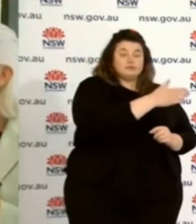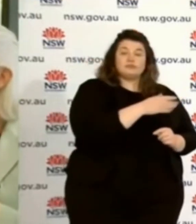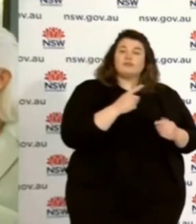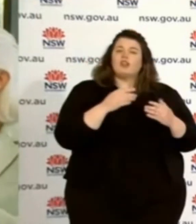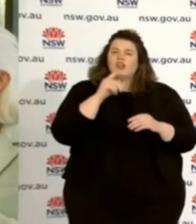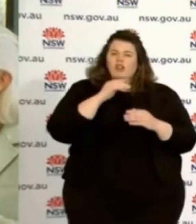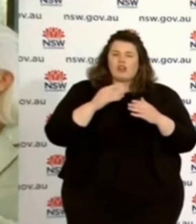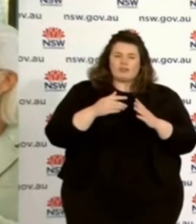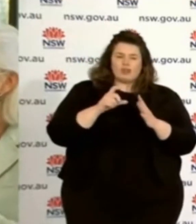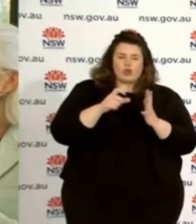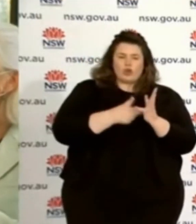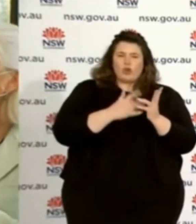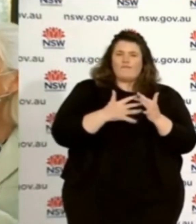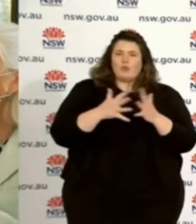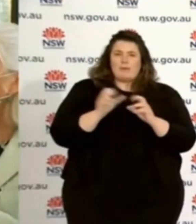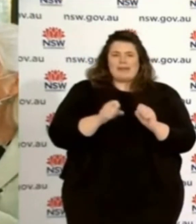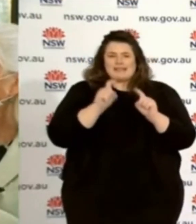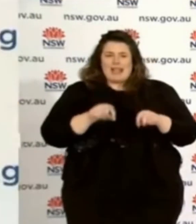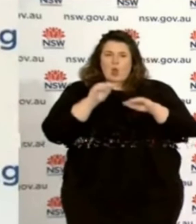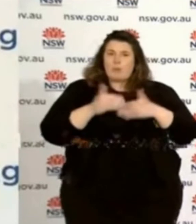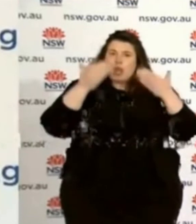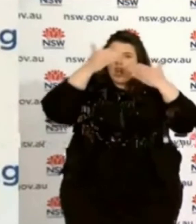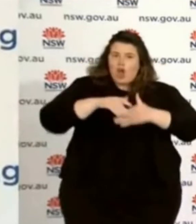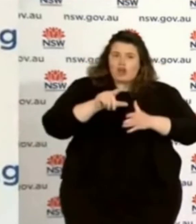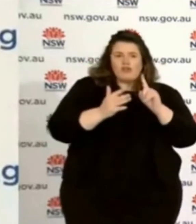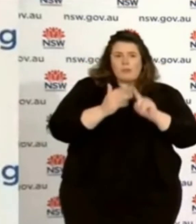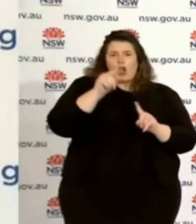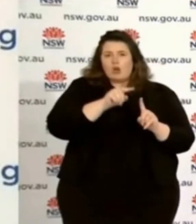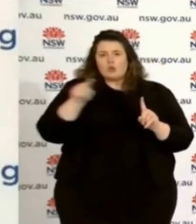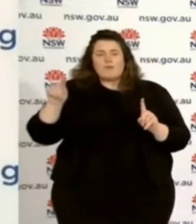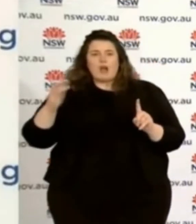October? There's no mention of curfews? No, this is the reason. What we've addressed now are